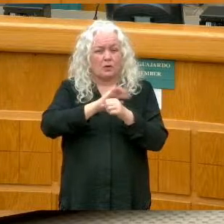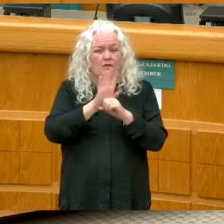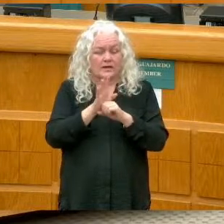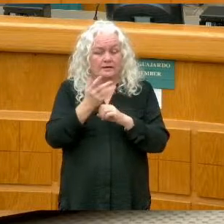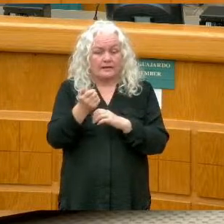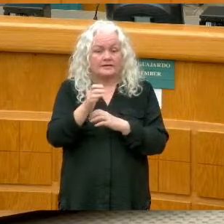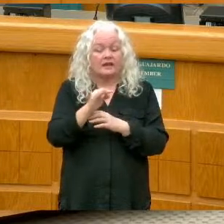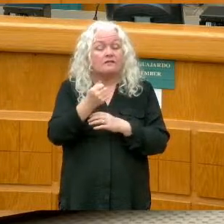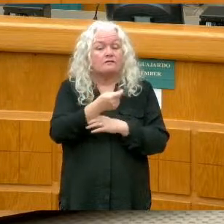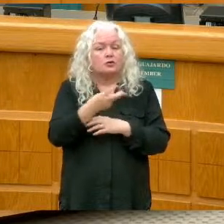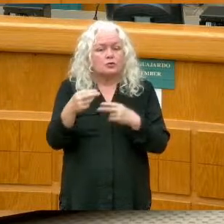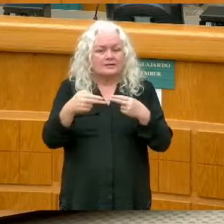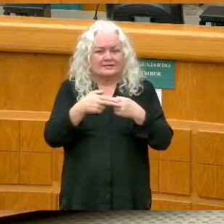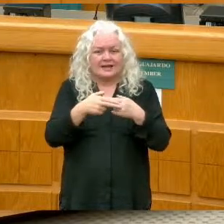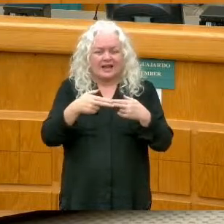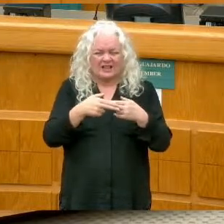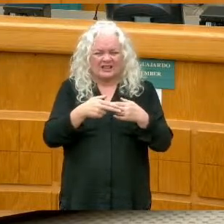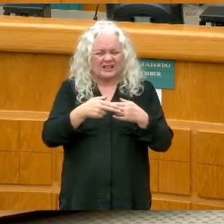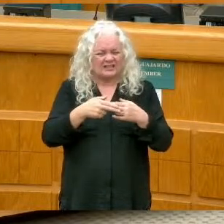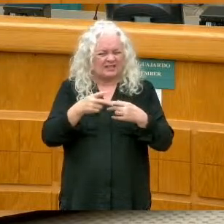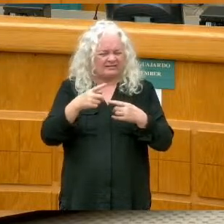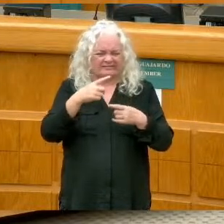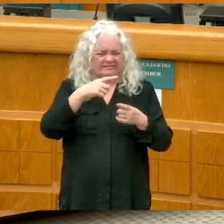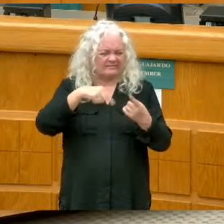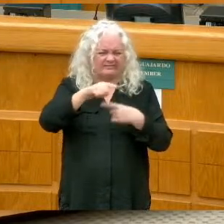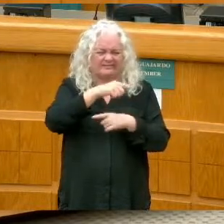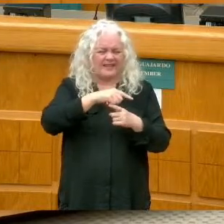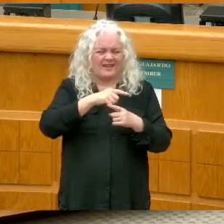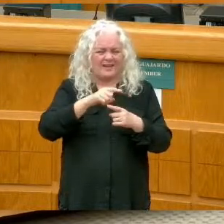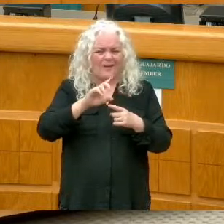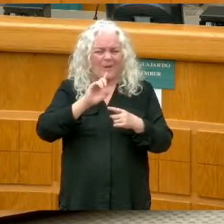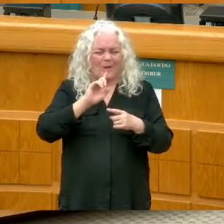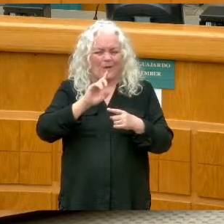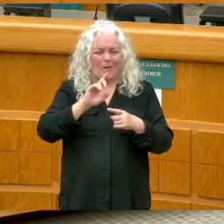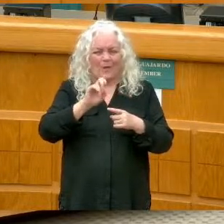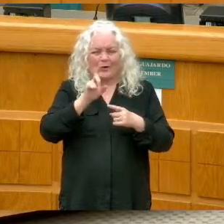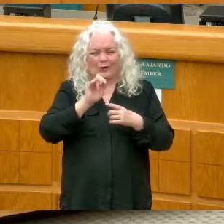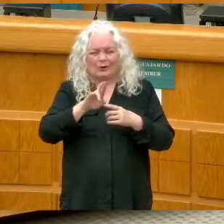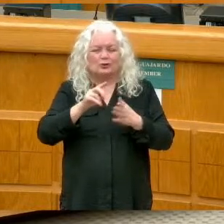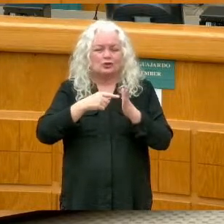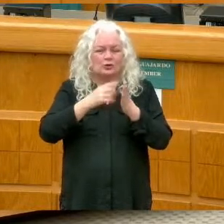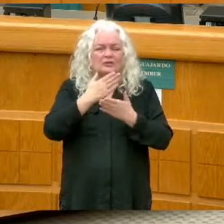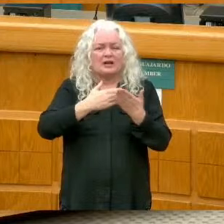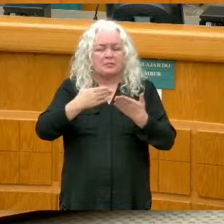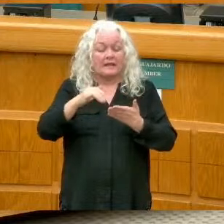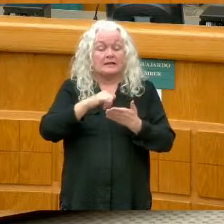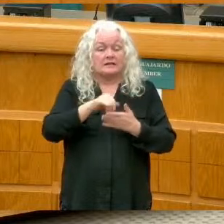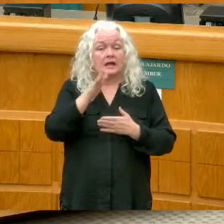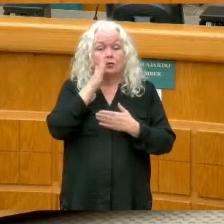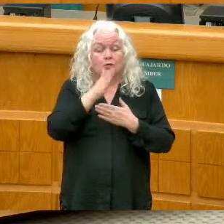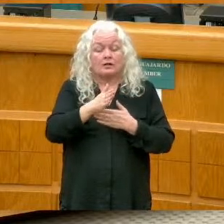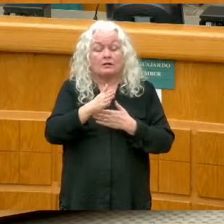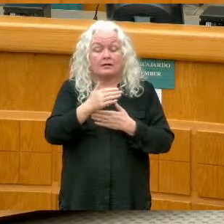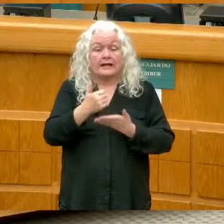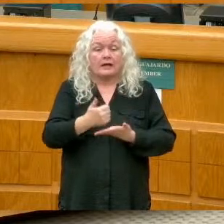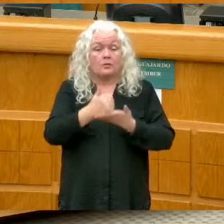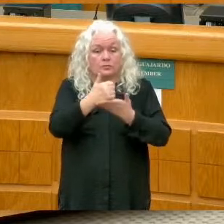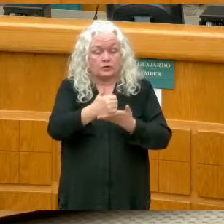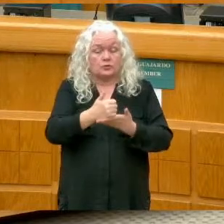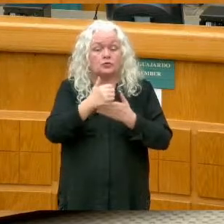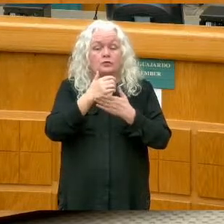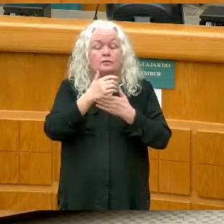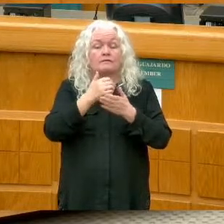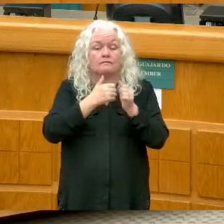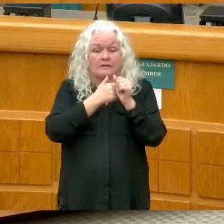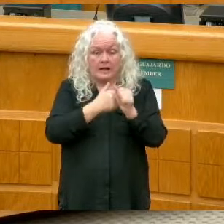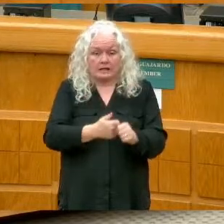slides. It's a complicated order, and but we'll try to just show you some of the things that'll keep you following those orders of the